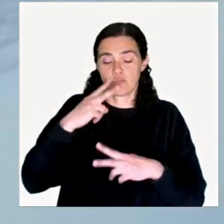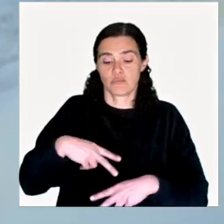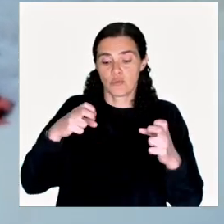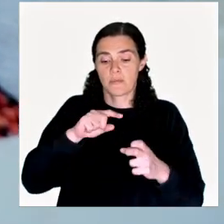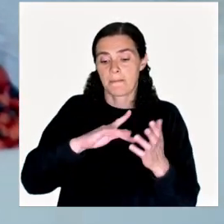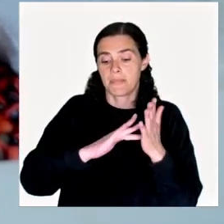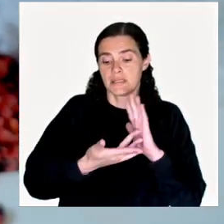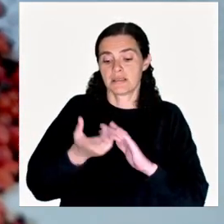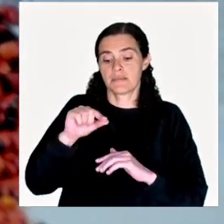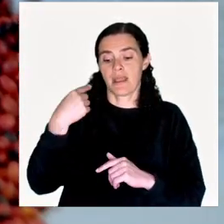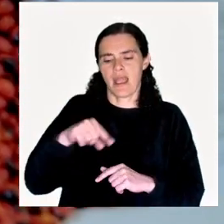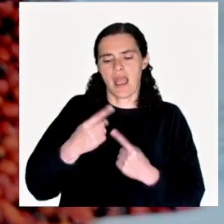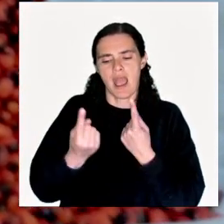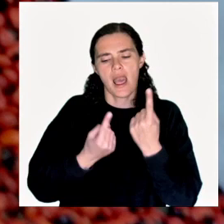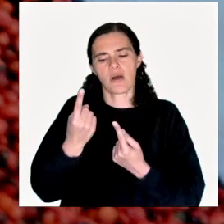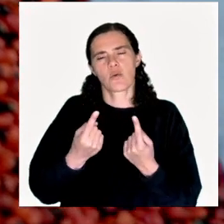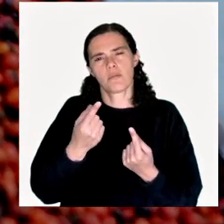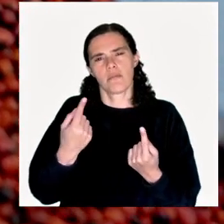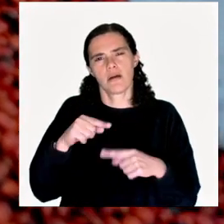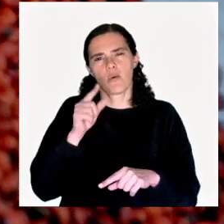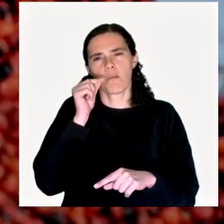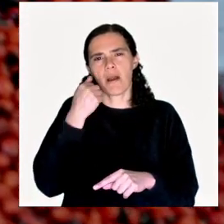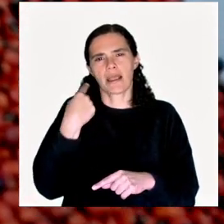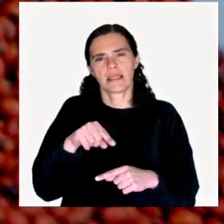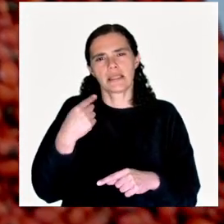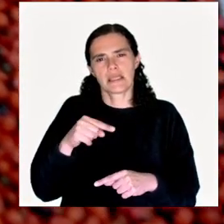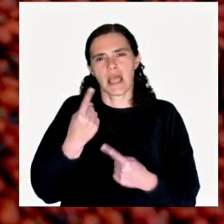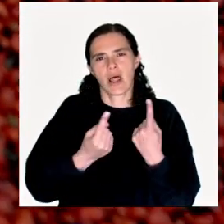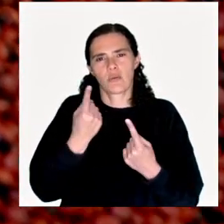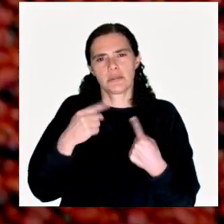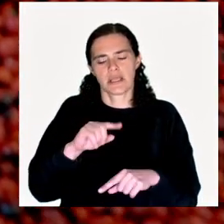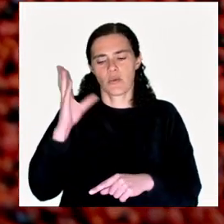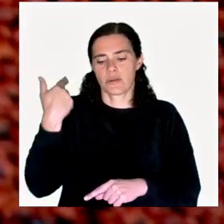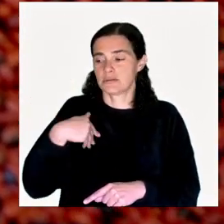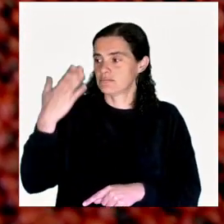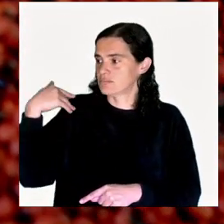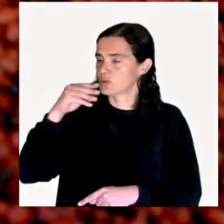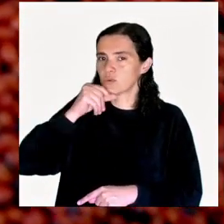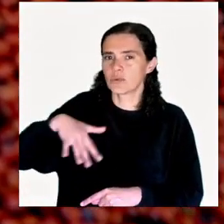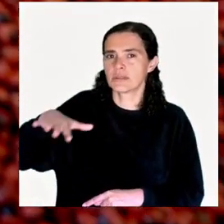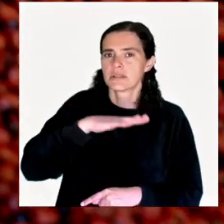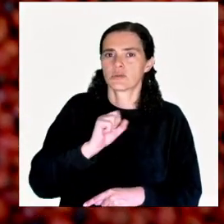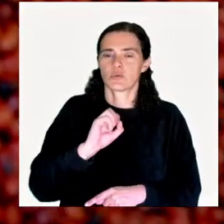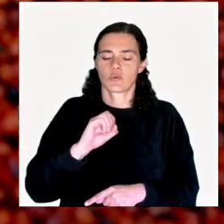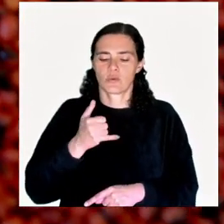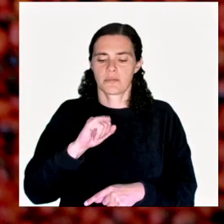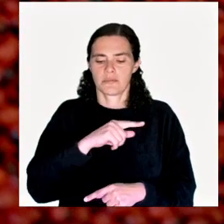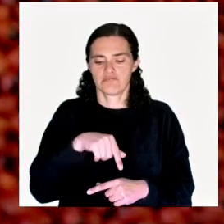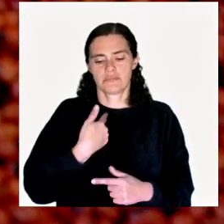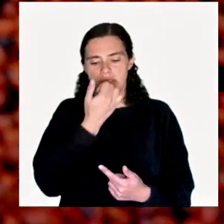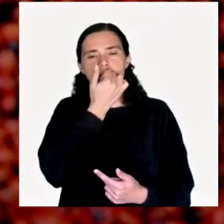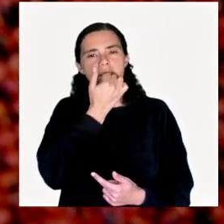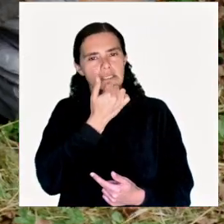Brazil, but also existed, or his father had some when they were in the Gobi Desert. And it was a proud